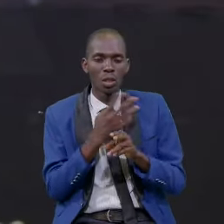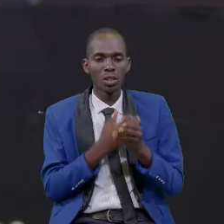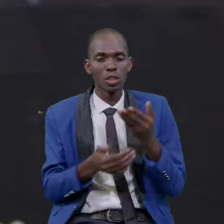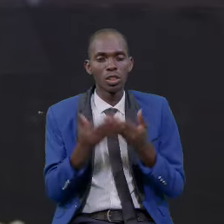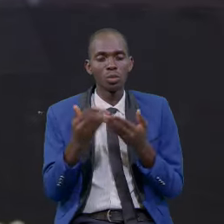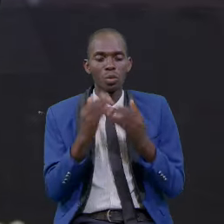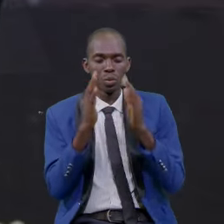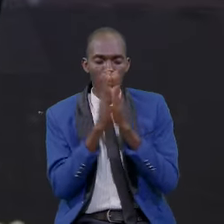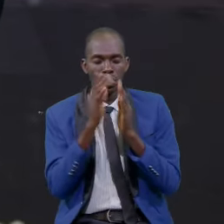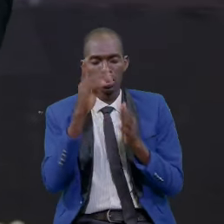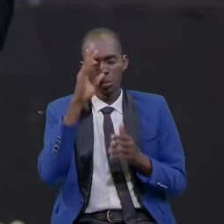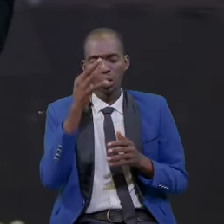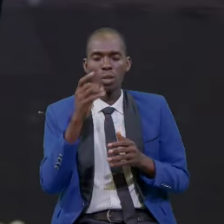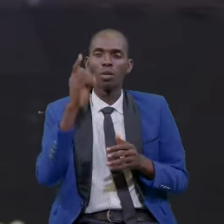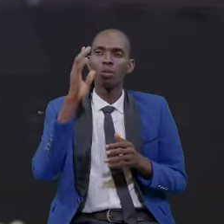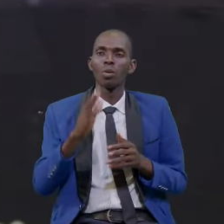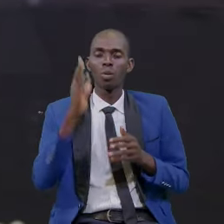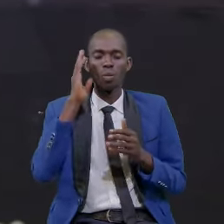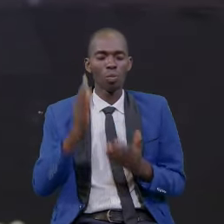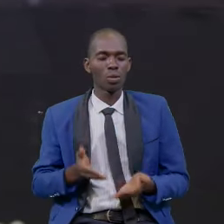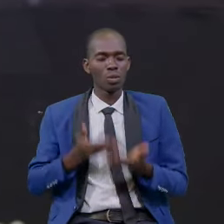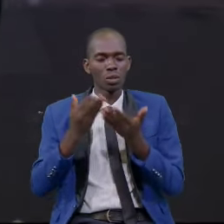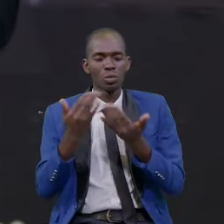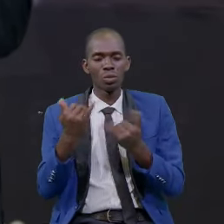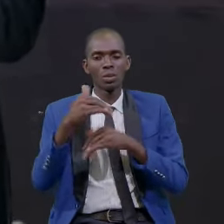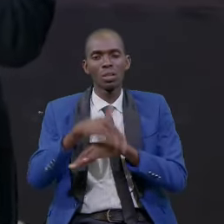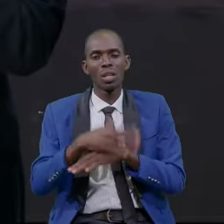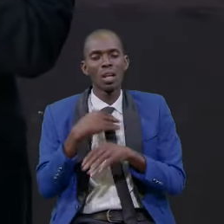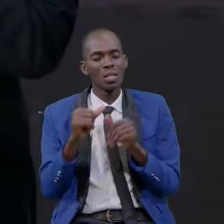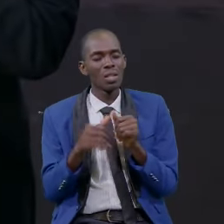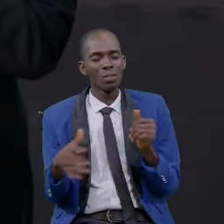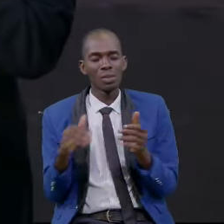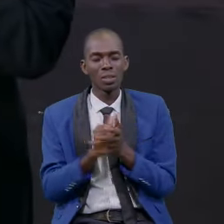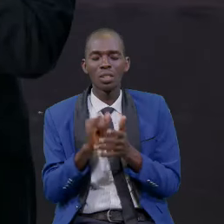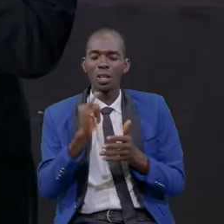offer tonight. And everything that has been troubling you will be arrested.